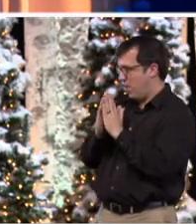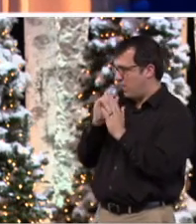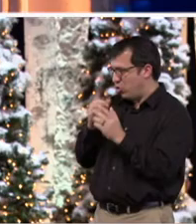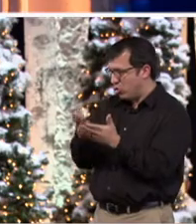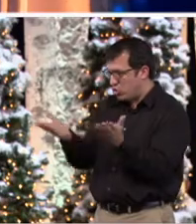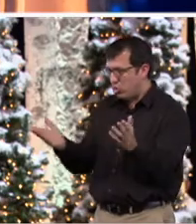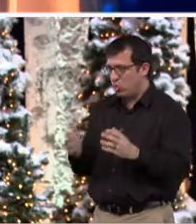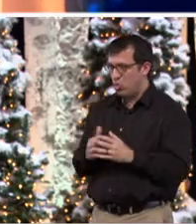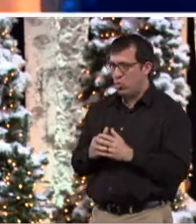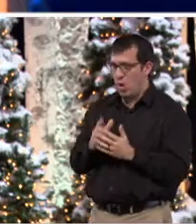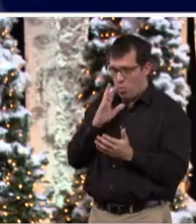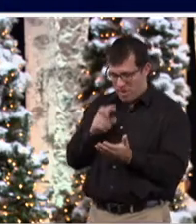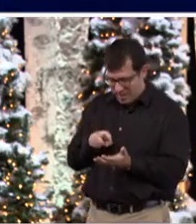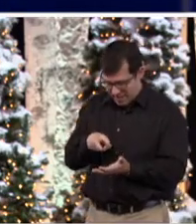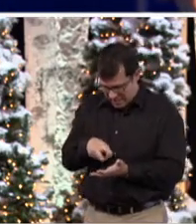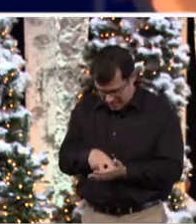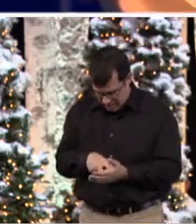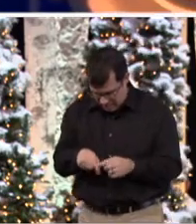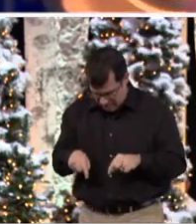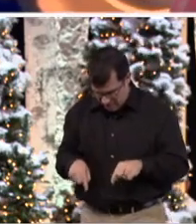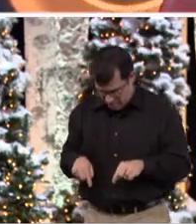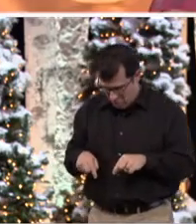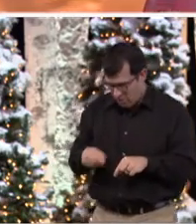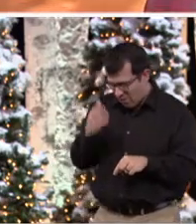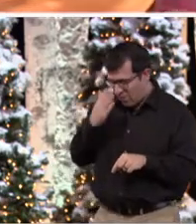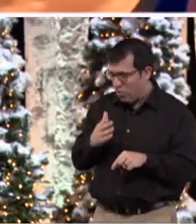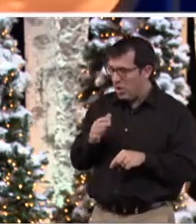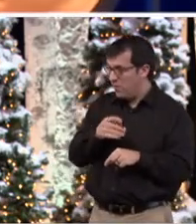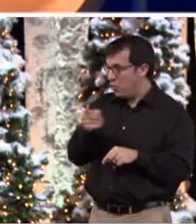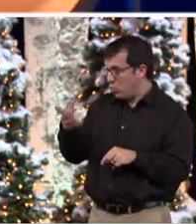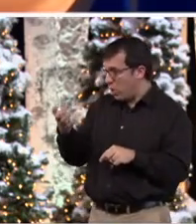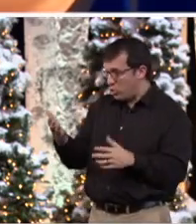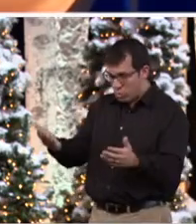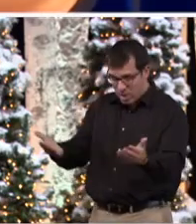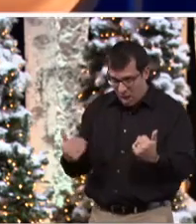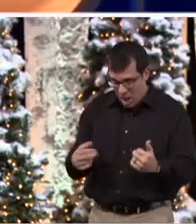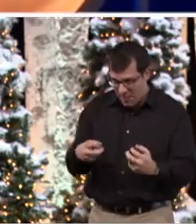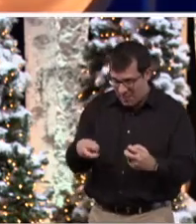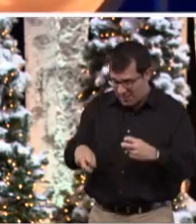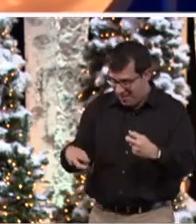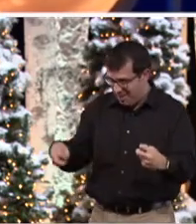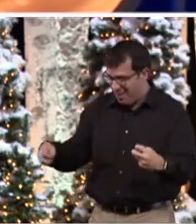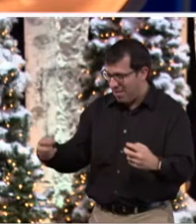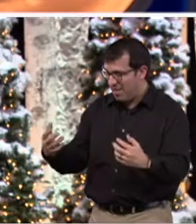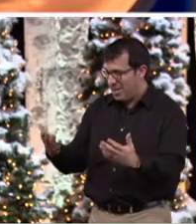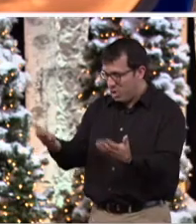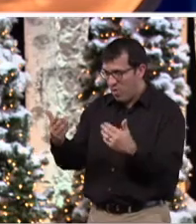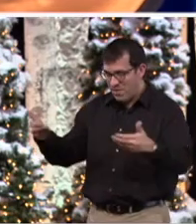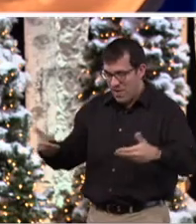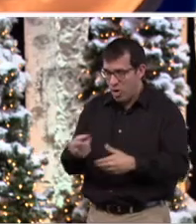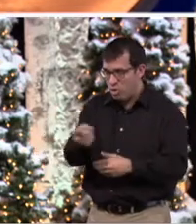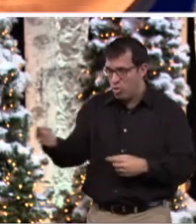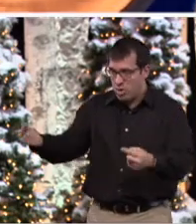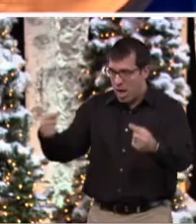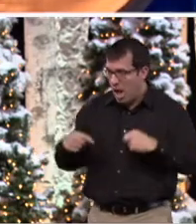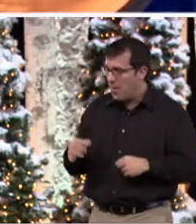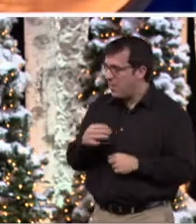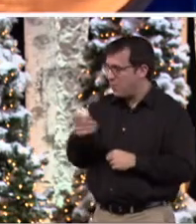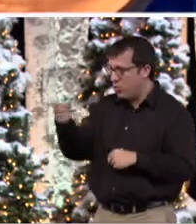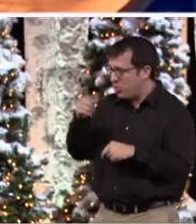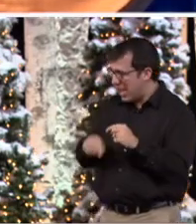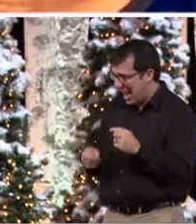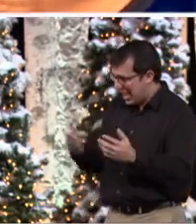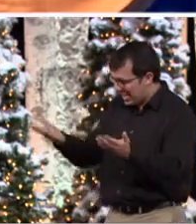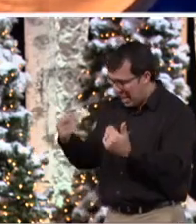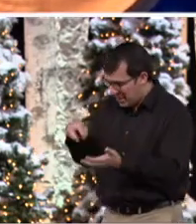I'm going to kneel here at the front. If any of you would like to come and kneel here, I would invite you to come to do that. If you can't get up and